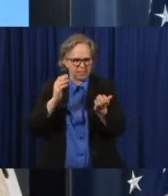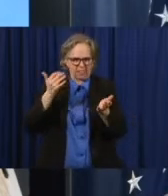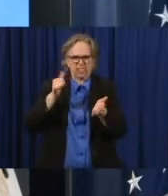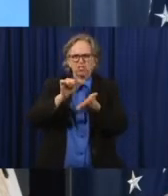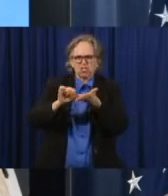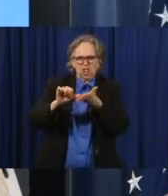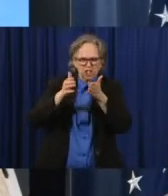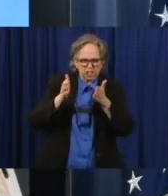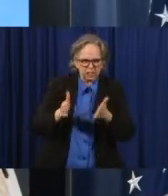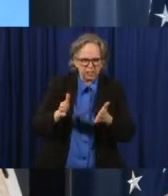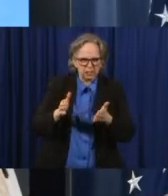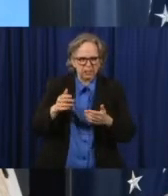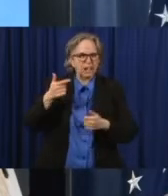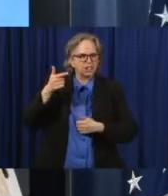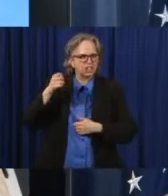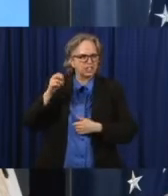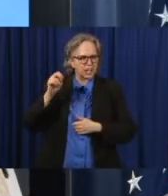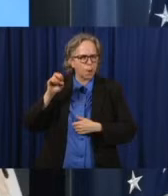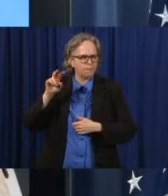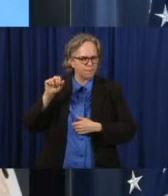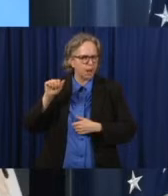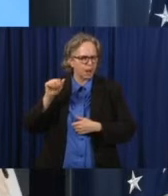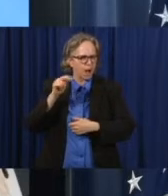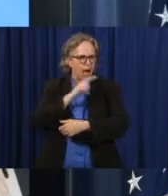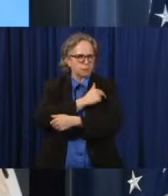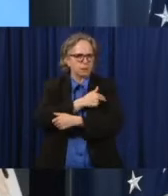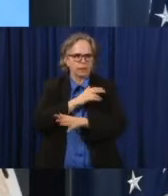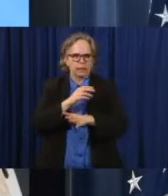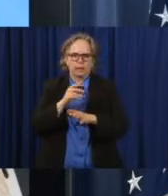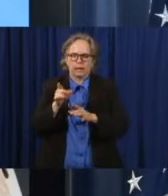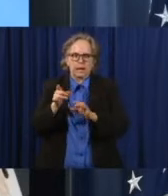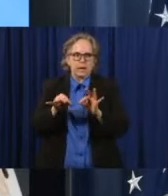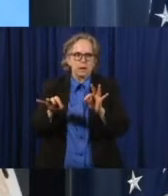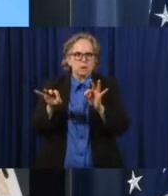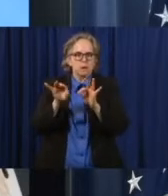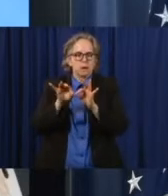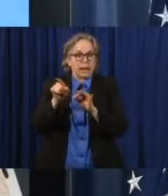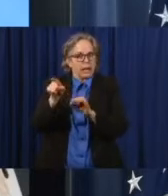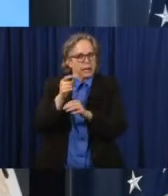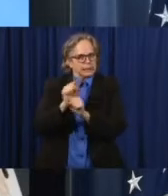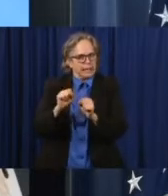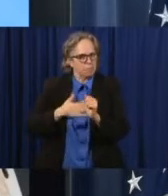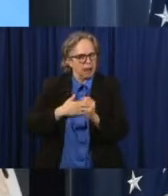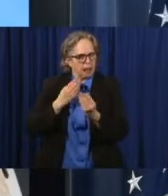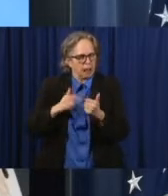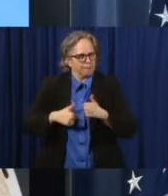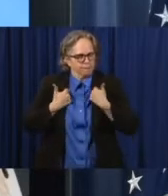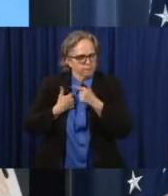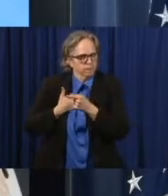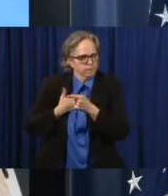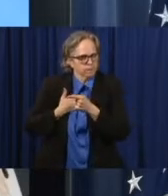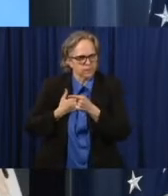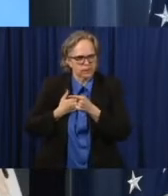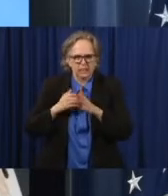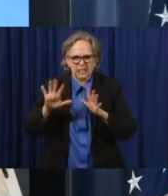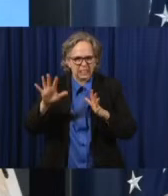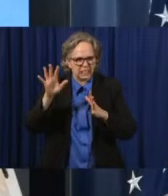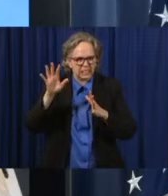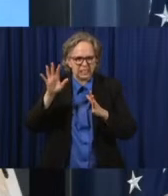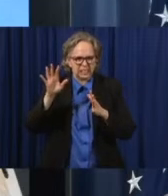Geneva Hospital, and he was instrumental in saving my life. He made a profound comment